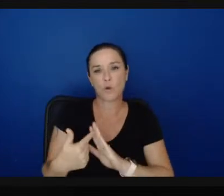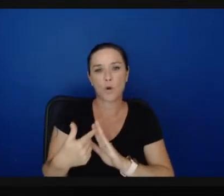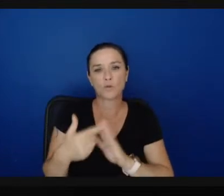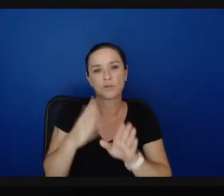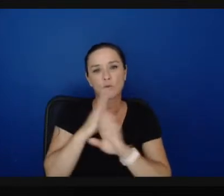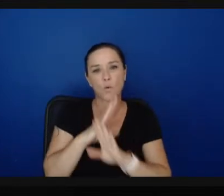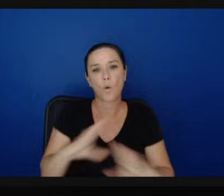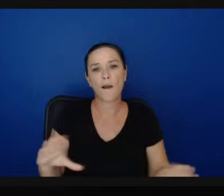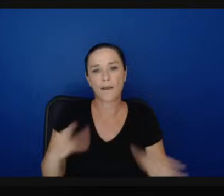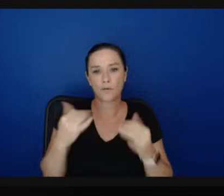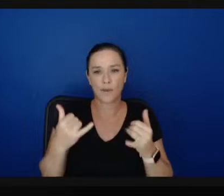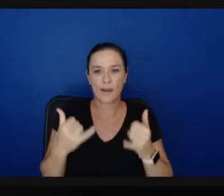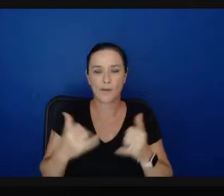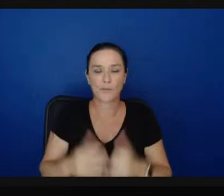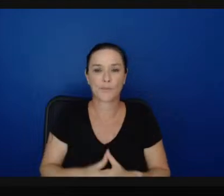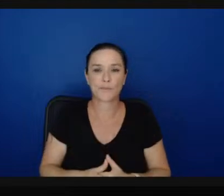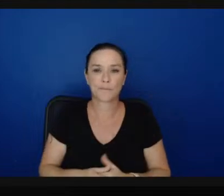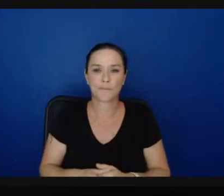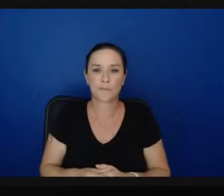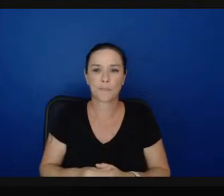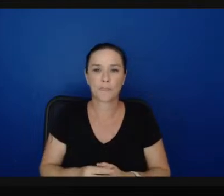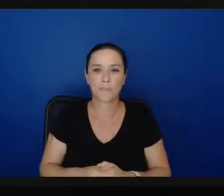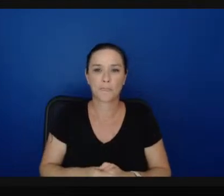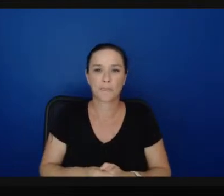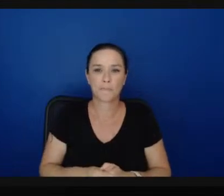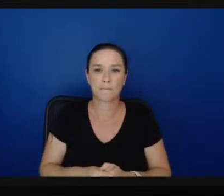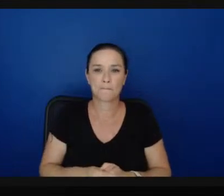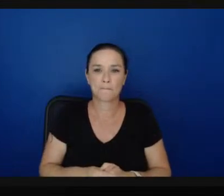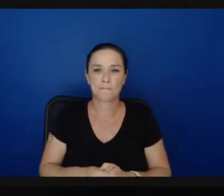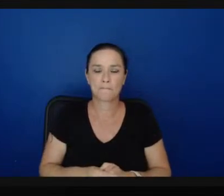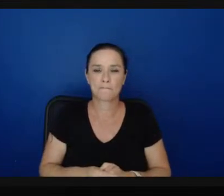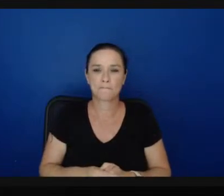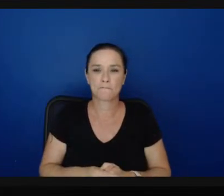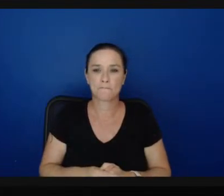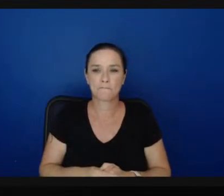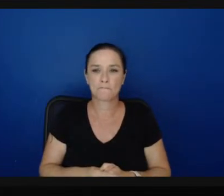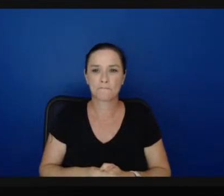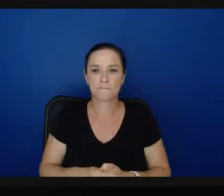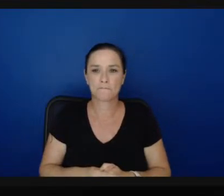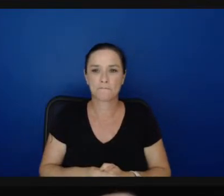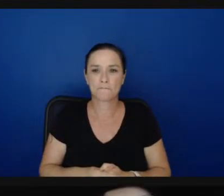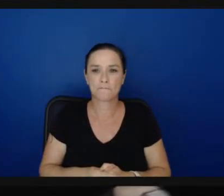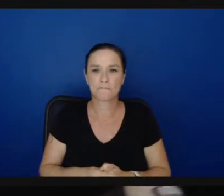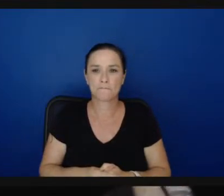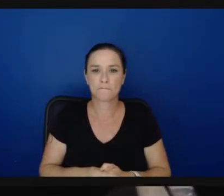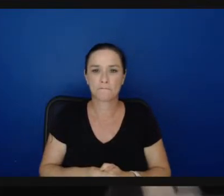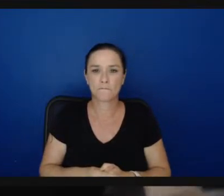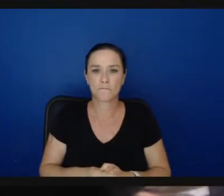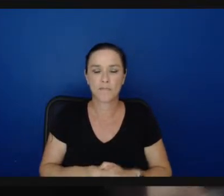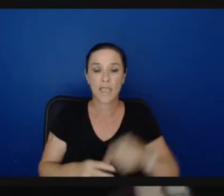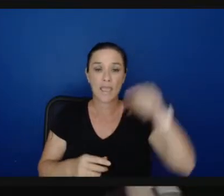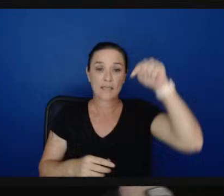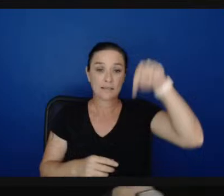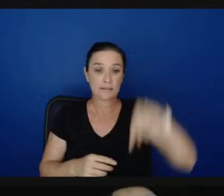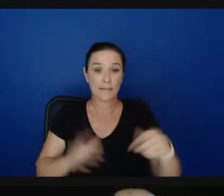actually is by filtering out some of that daily variation a little bit for us. Depth versus